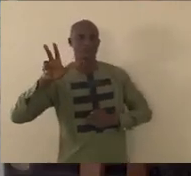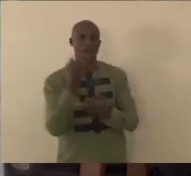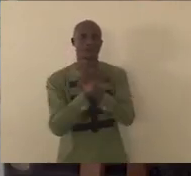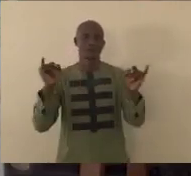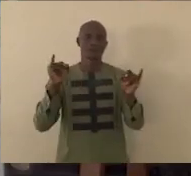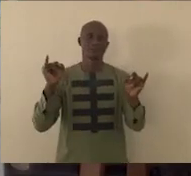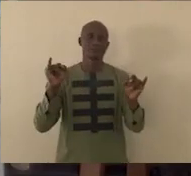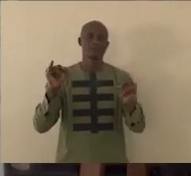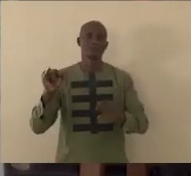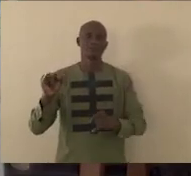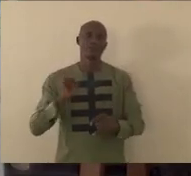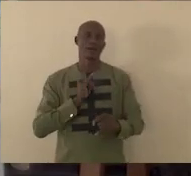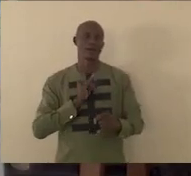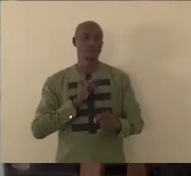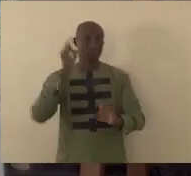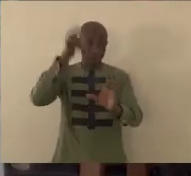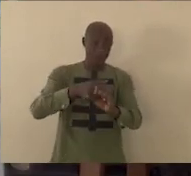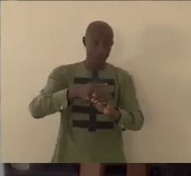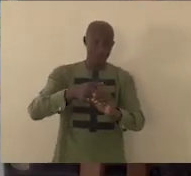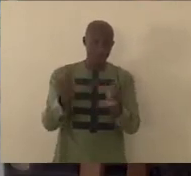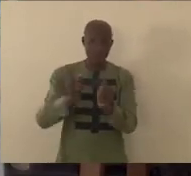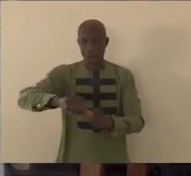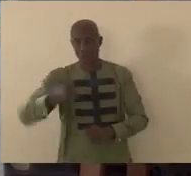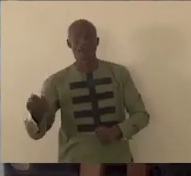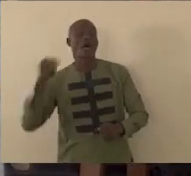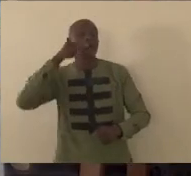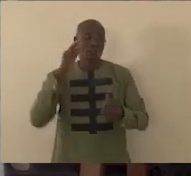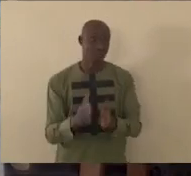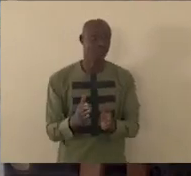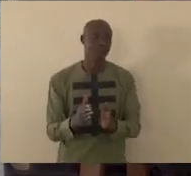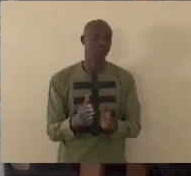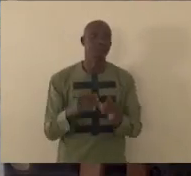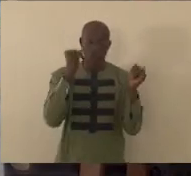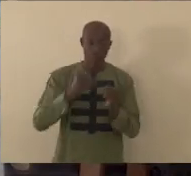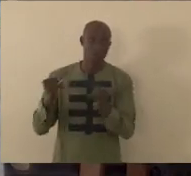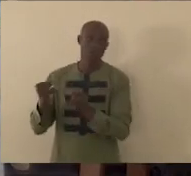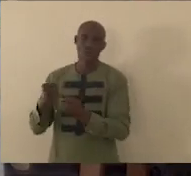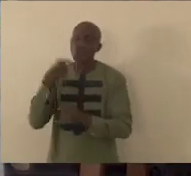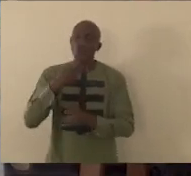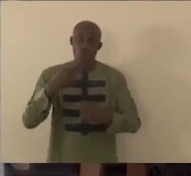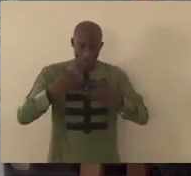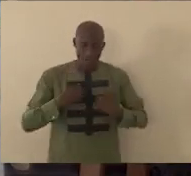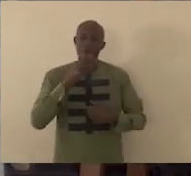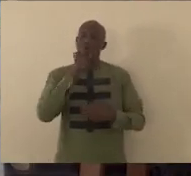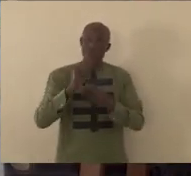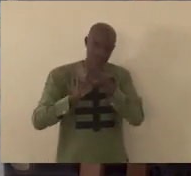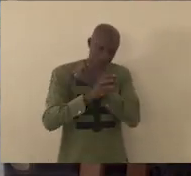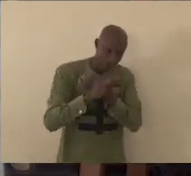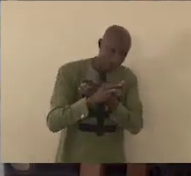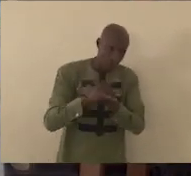British colonial rule, I join other Nigerian individuals and pressure groups who have been advocating for